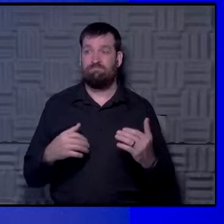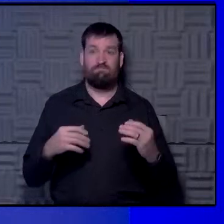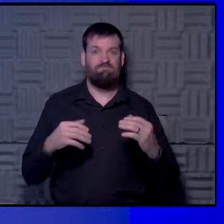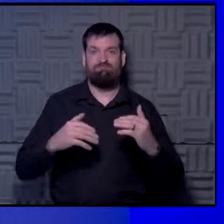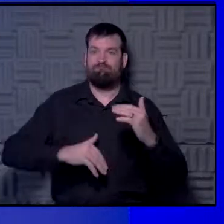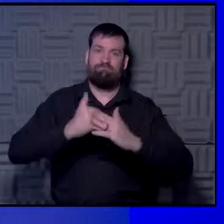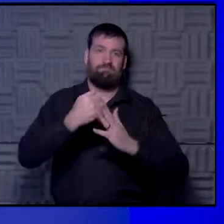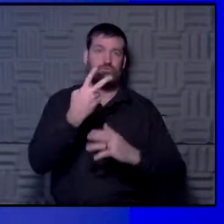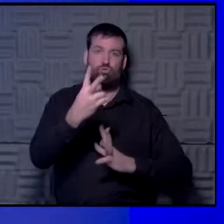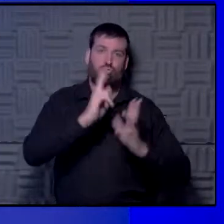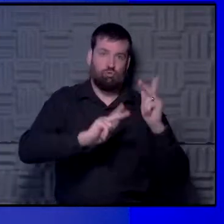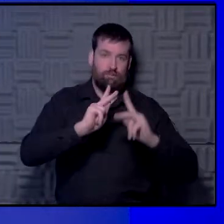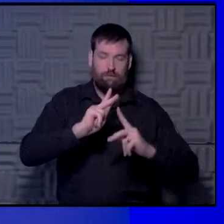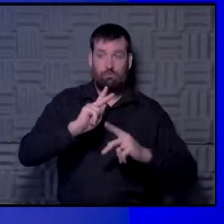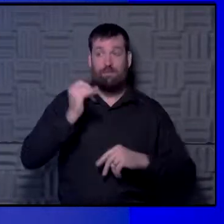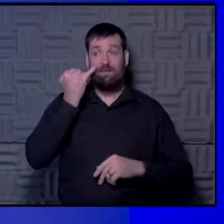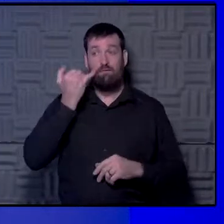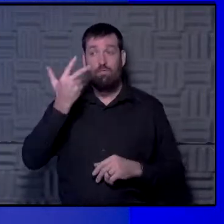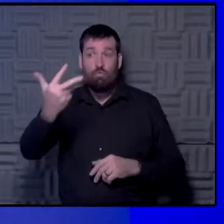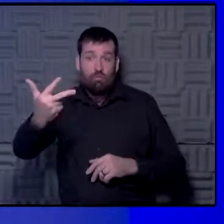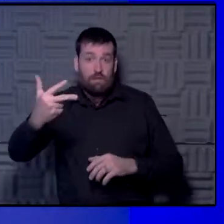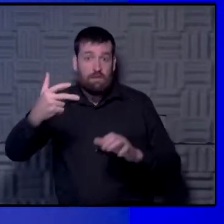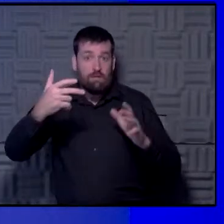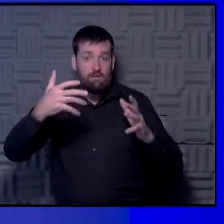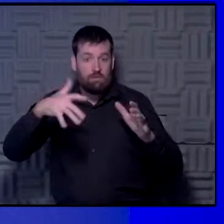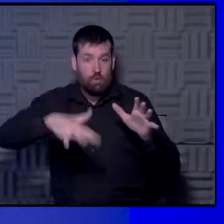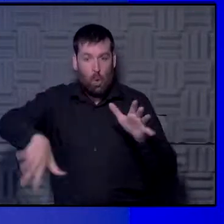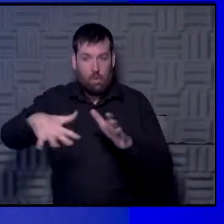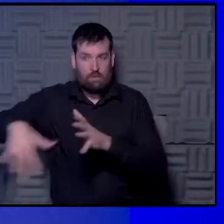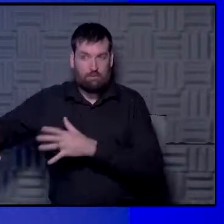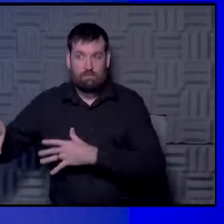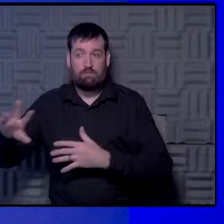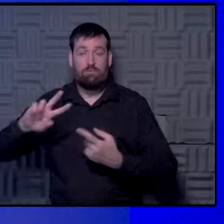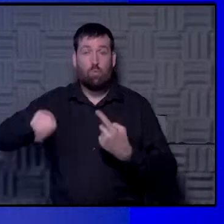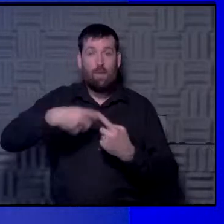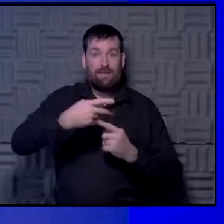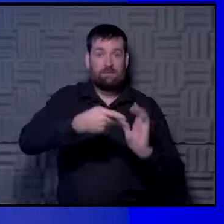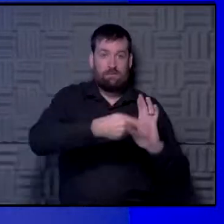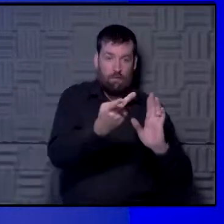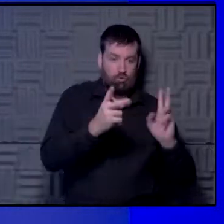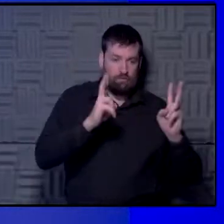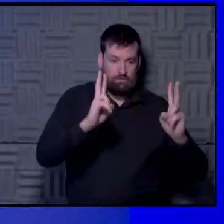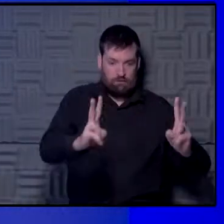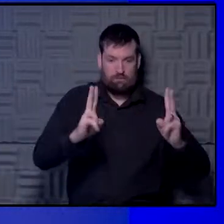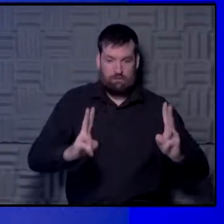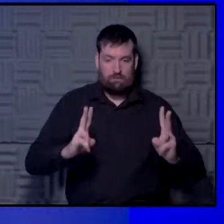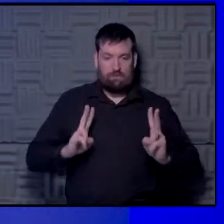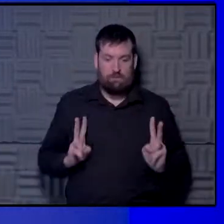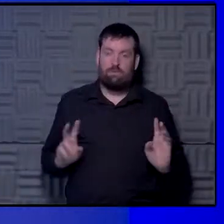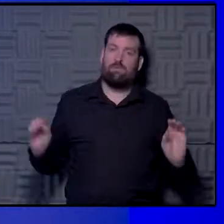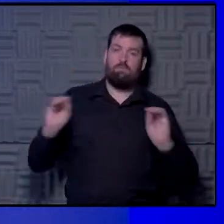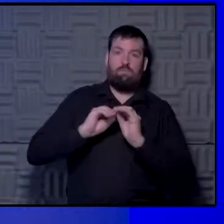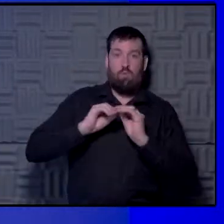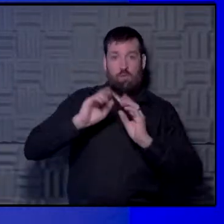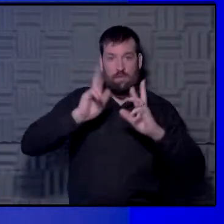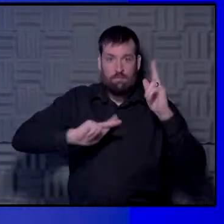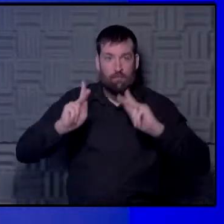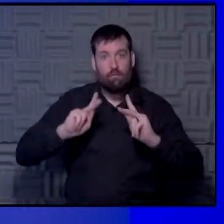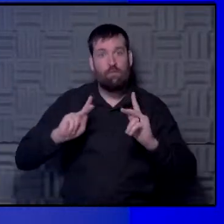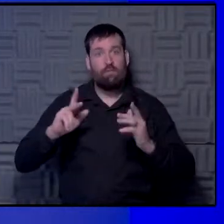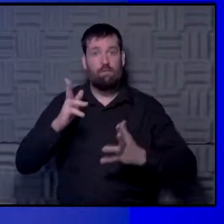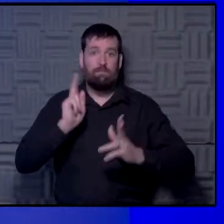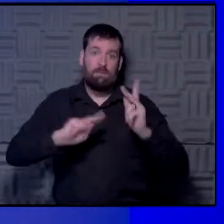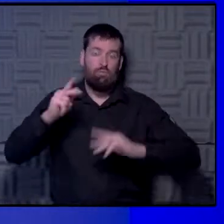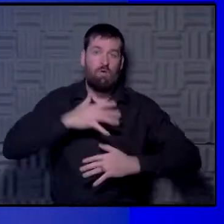on a court. If you have a 3-court, when you start to put doubles on each court, that gets just more, and then you have more density. And there, people are